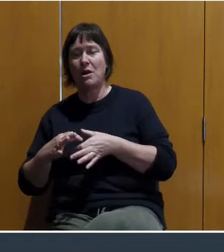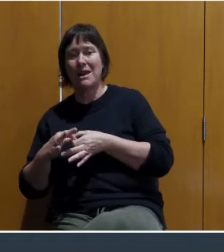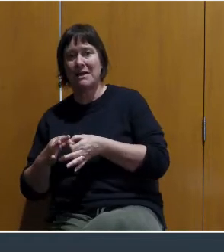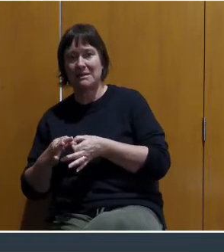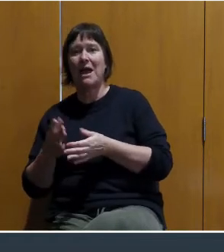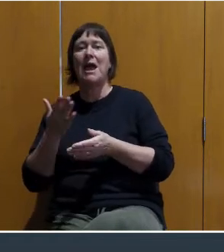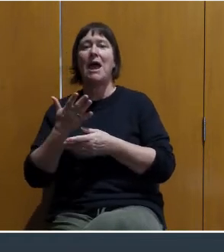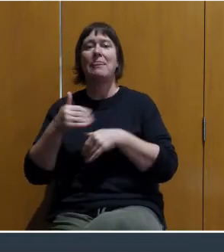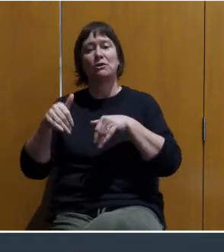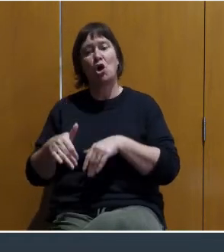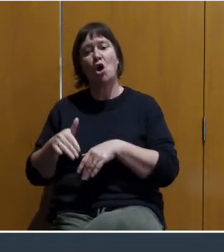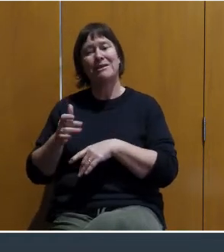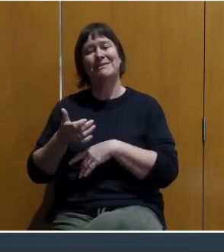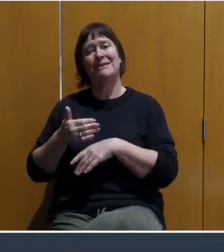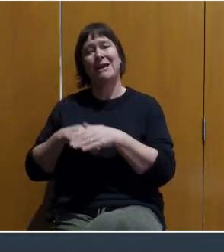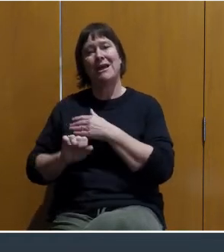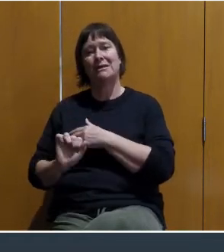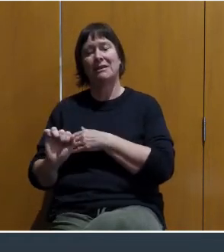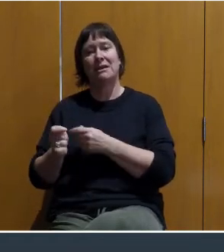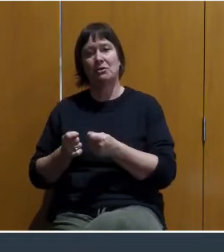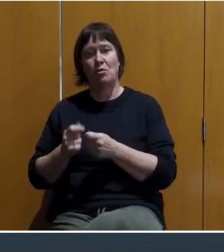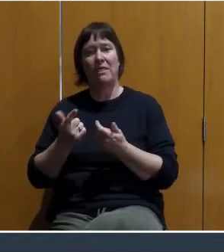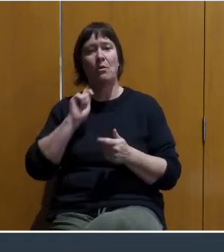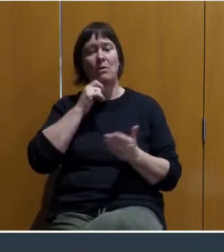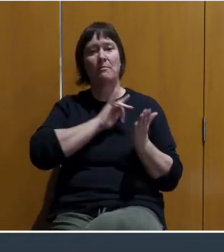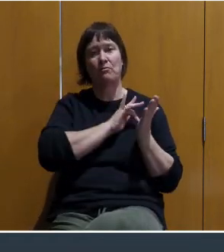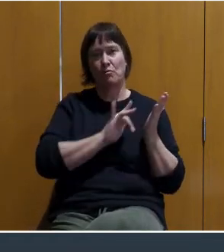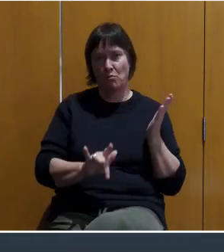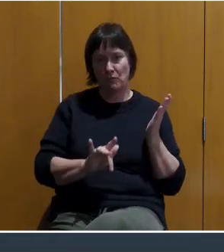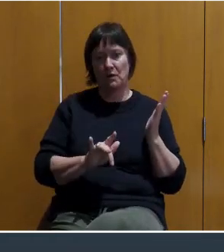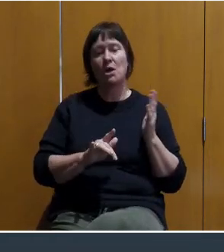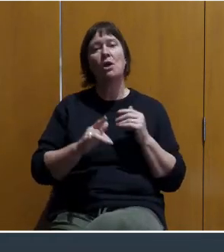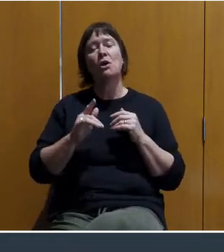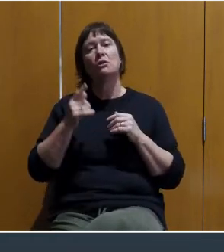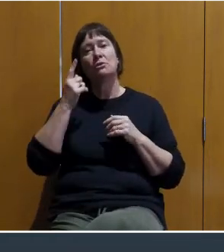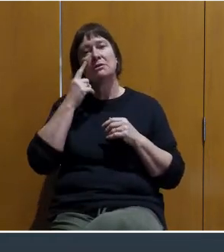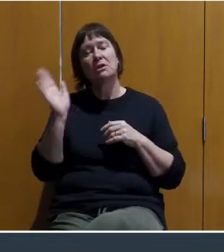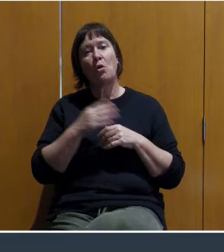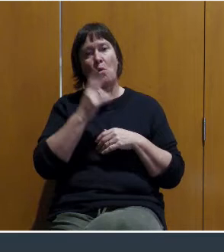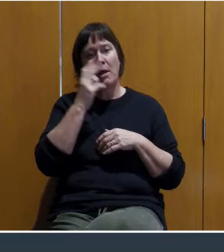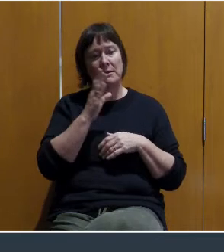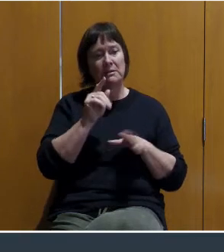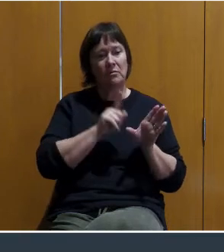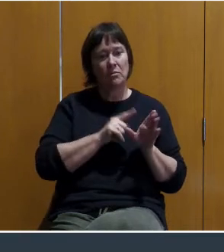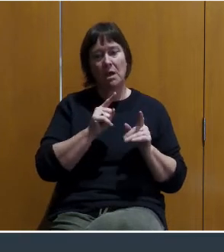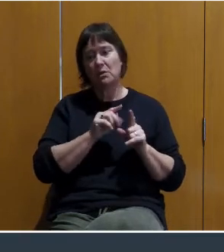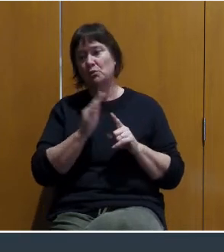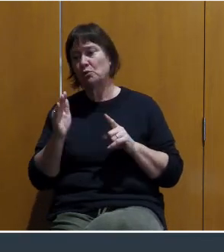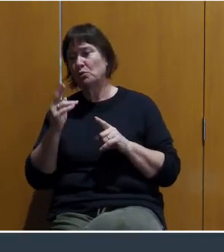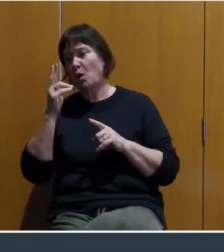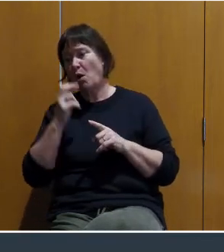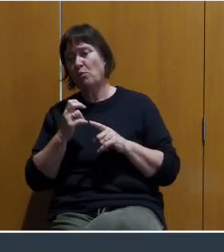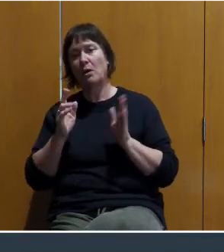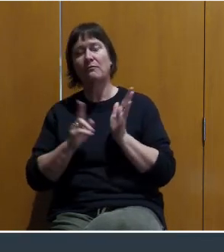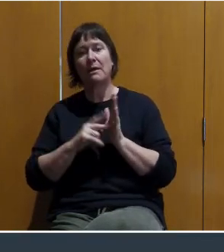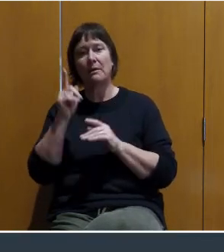control. This will now be removed. To consider all ages, from young to old, of our Napier dog